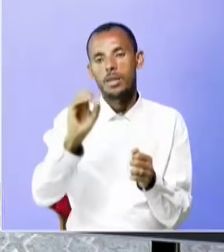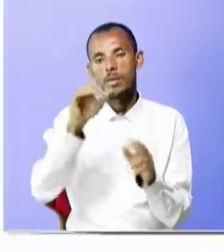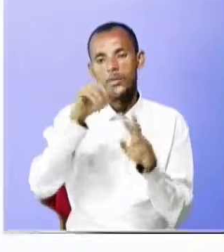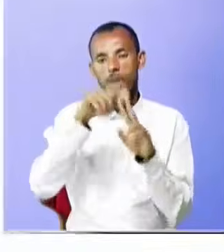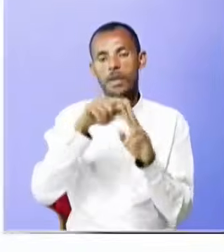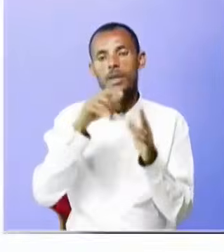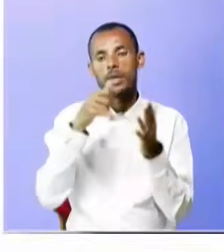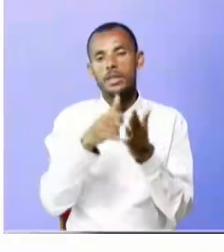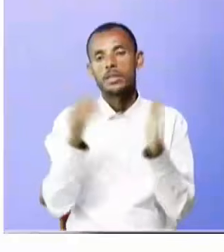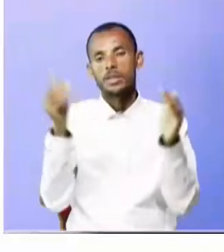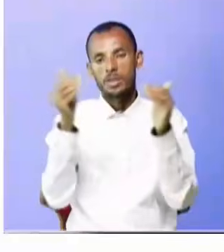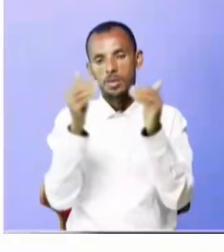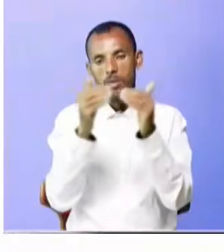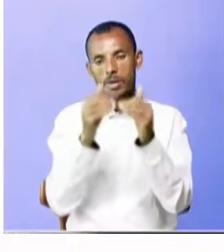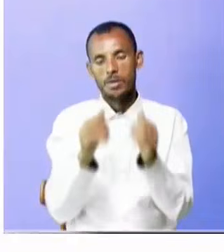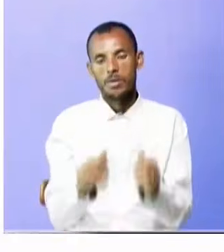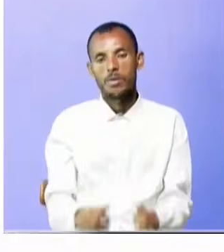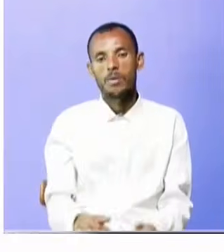its result becomes